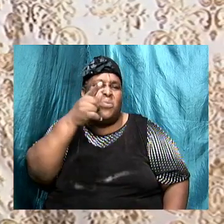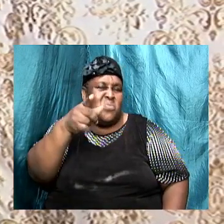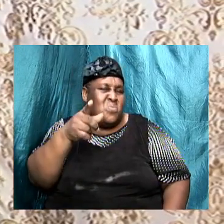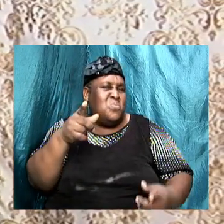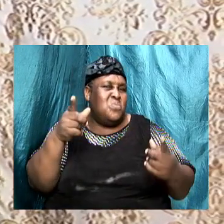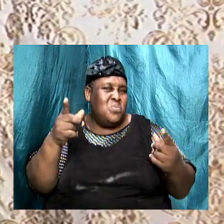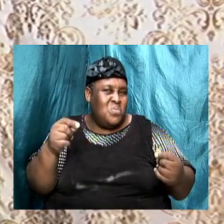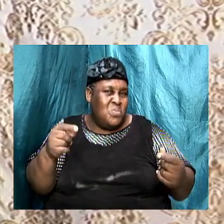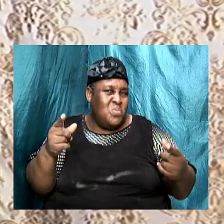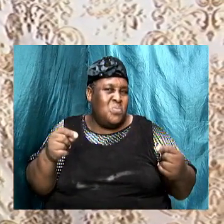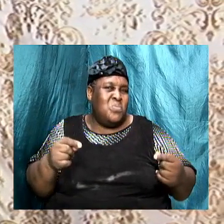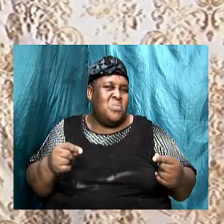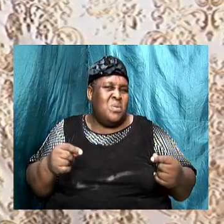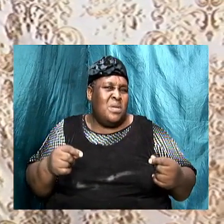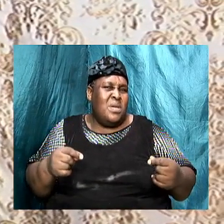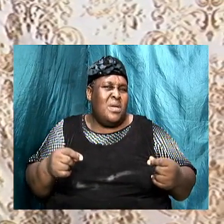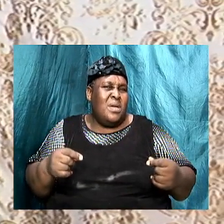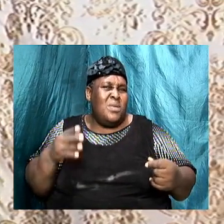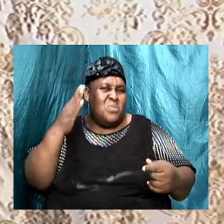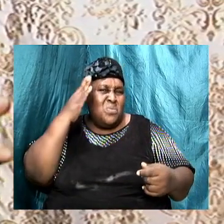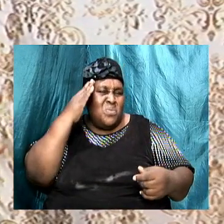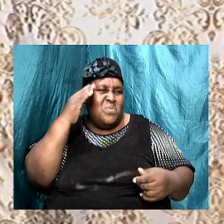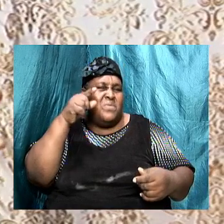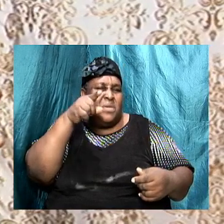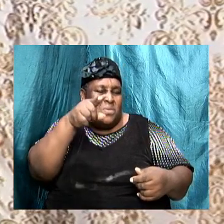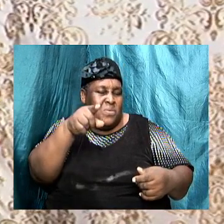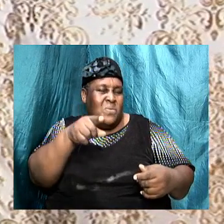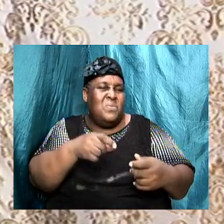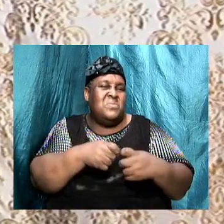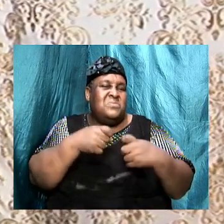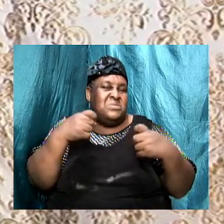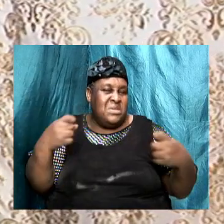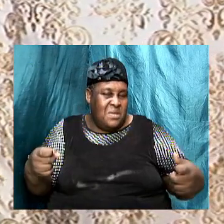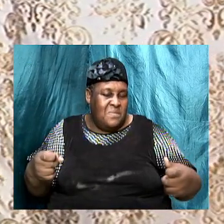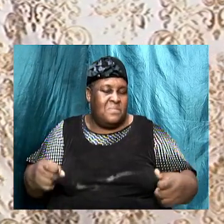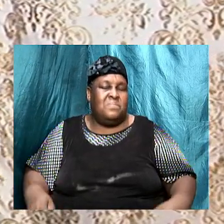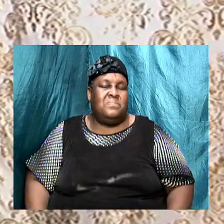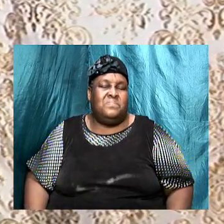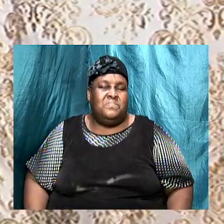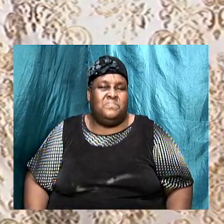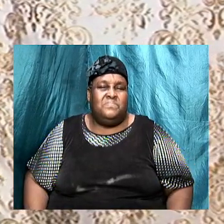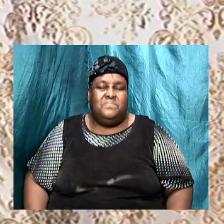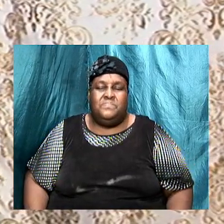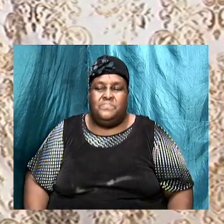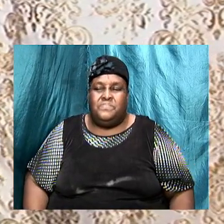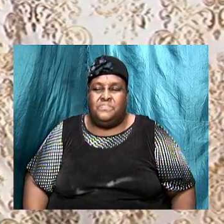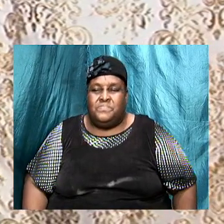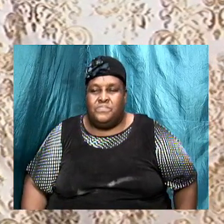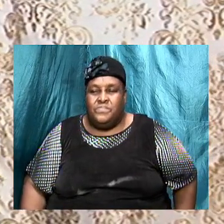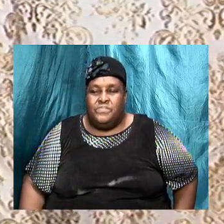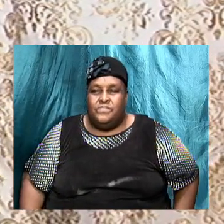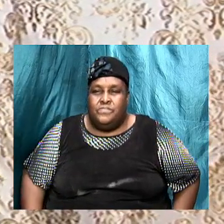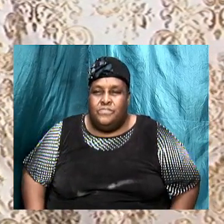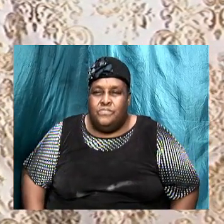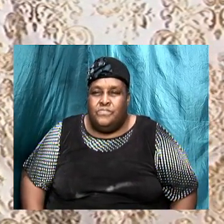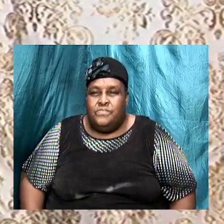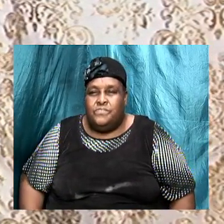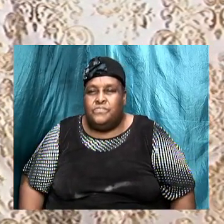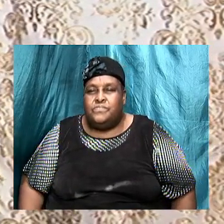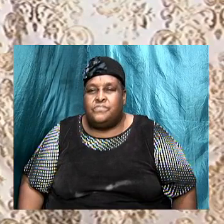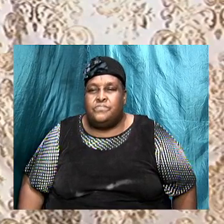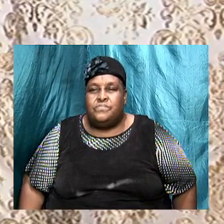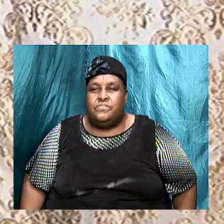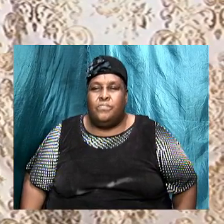And scripture for that, Romans 5 verses 12 that we just read, and Romans 3 verses 23. So